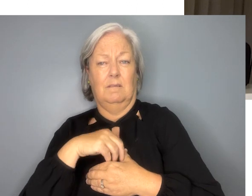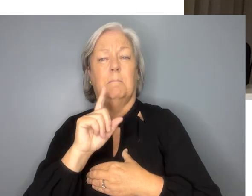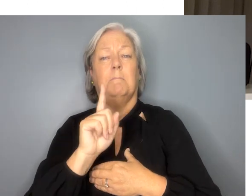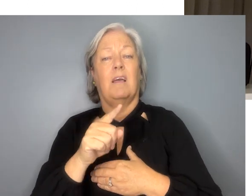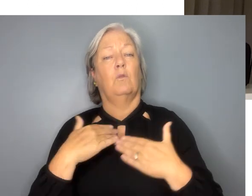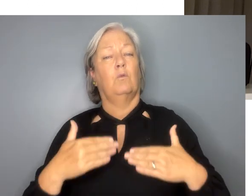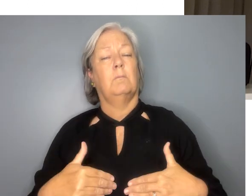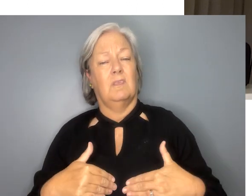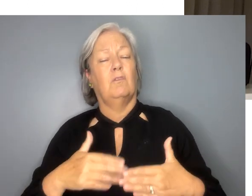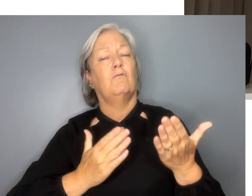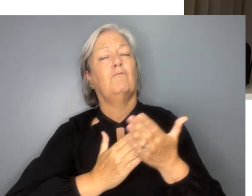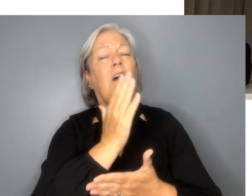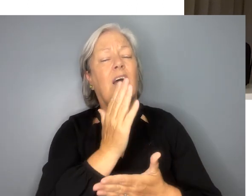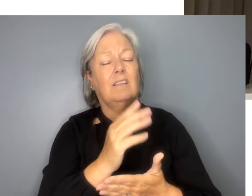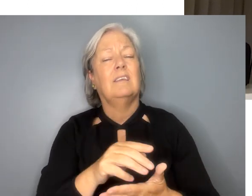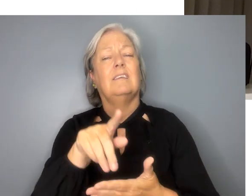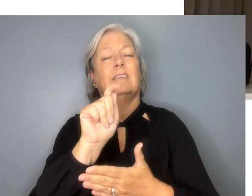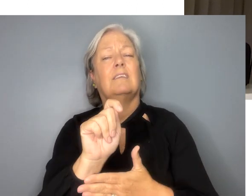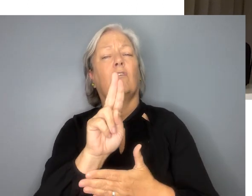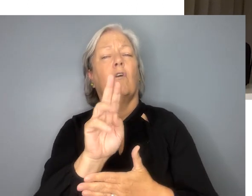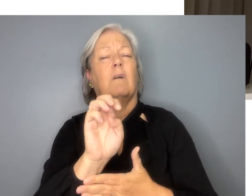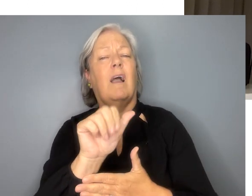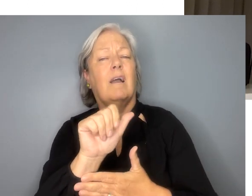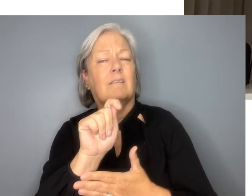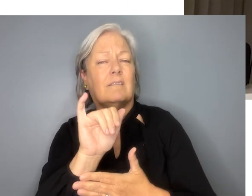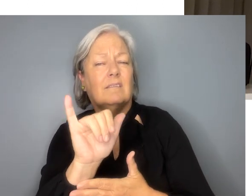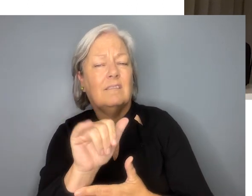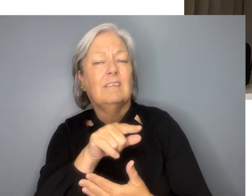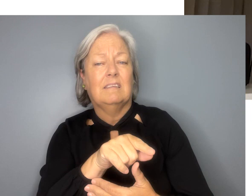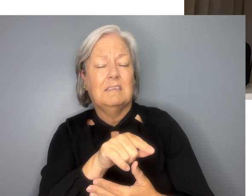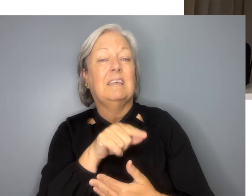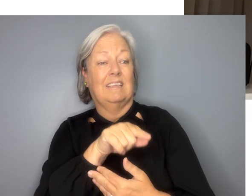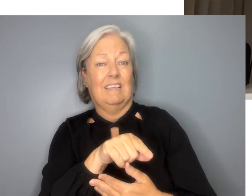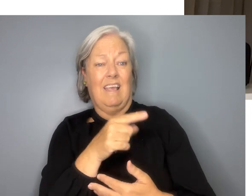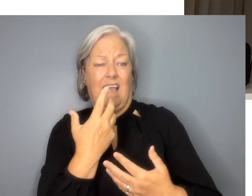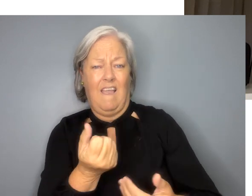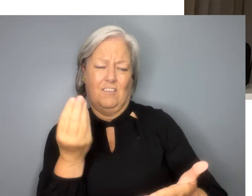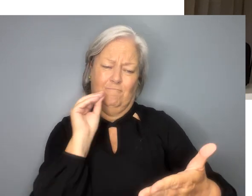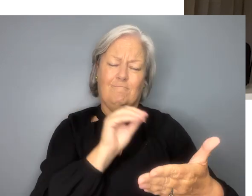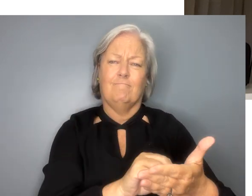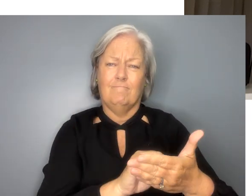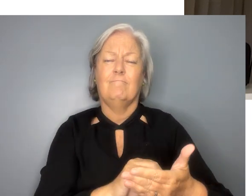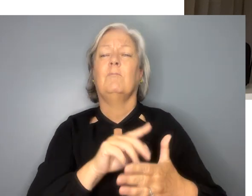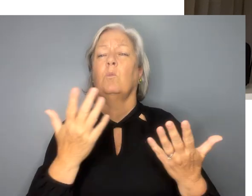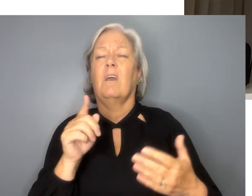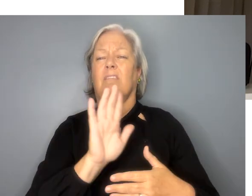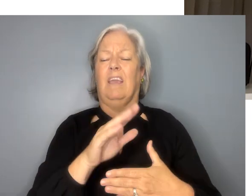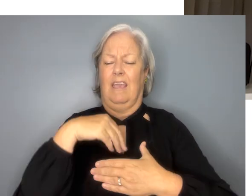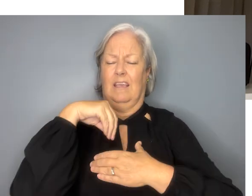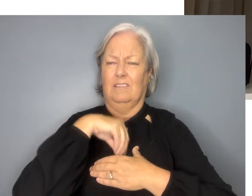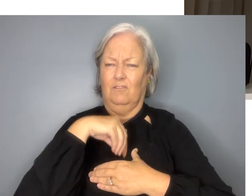human rights treaty to explicitly and comprehensively address intersectional